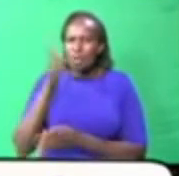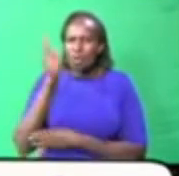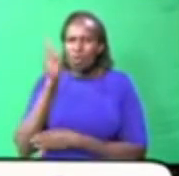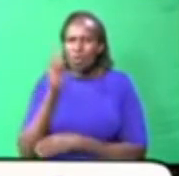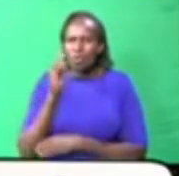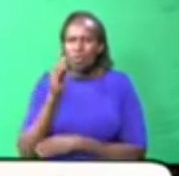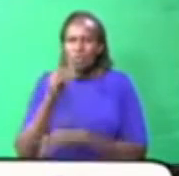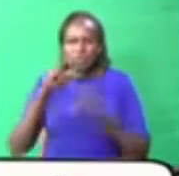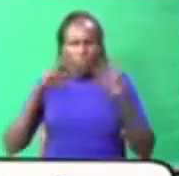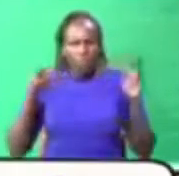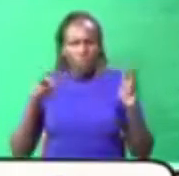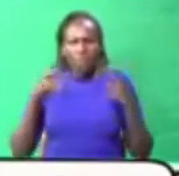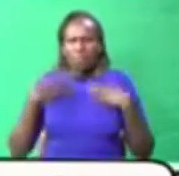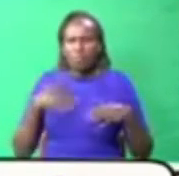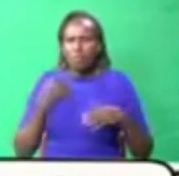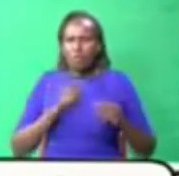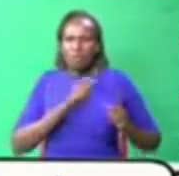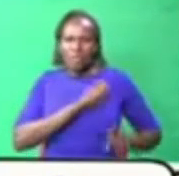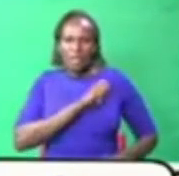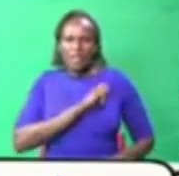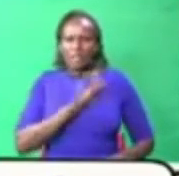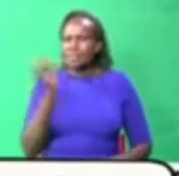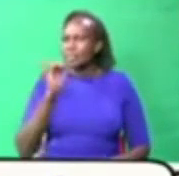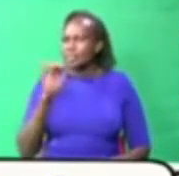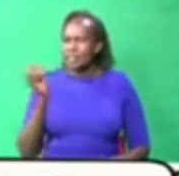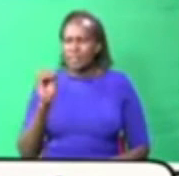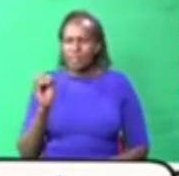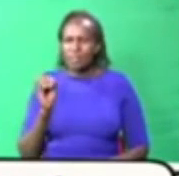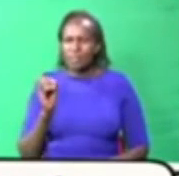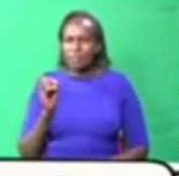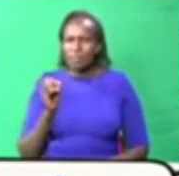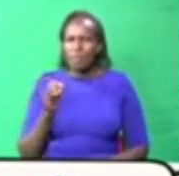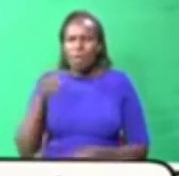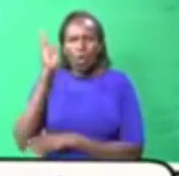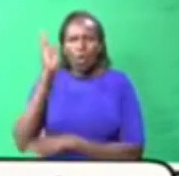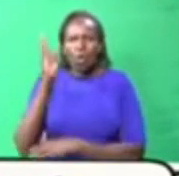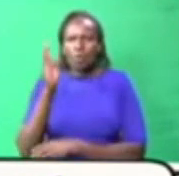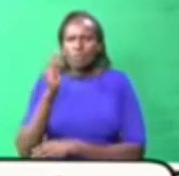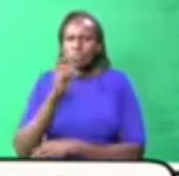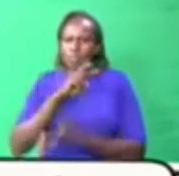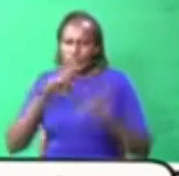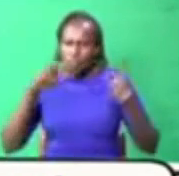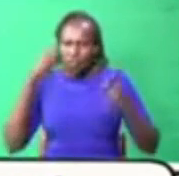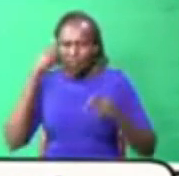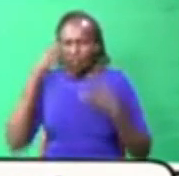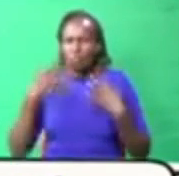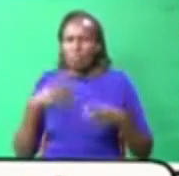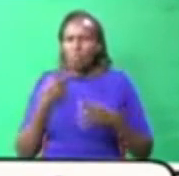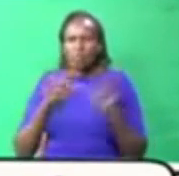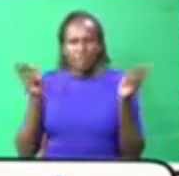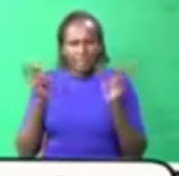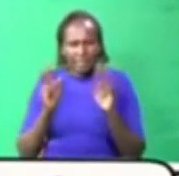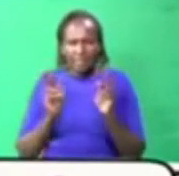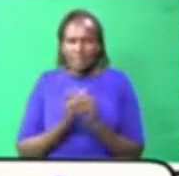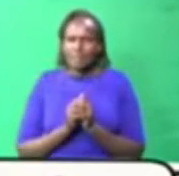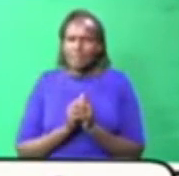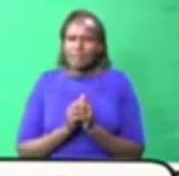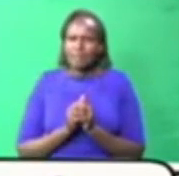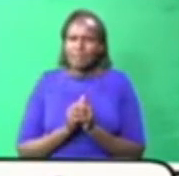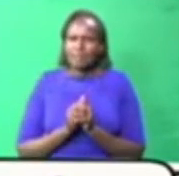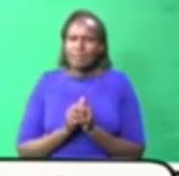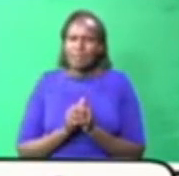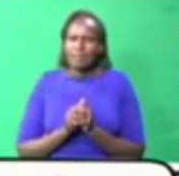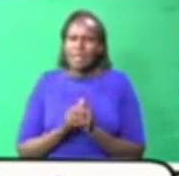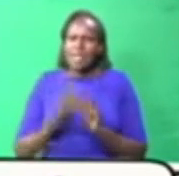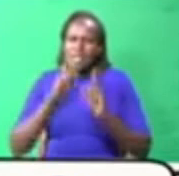for the talented. He looks for the available vessels. There are many talented people. There are many men with the callings, with the